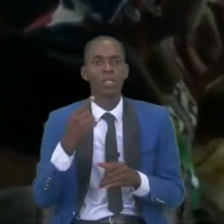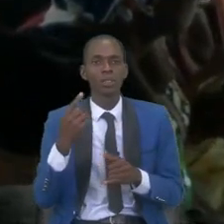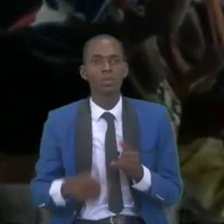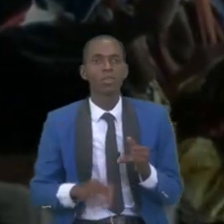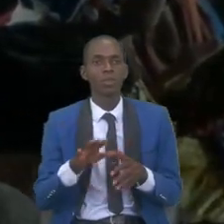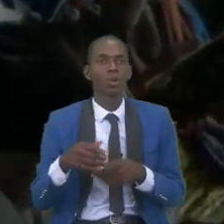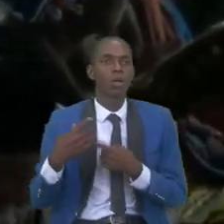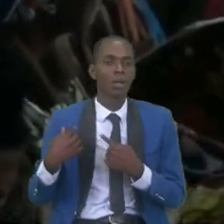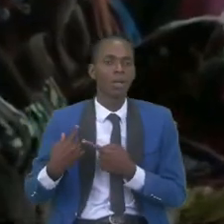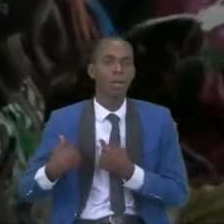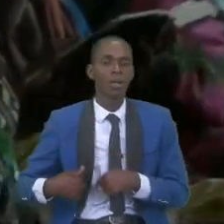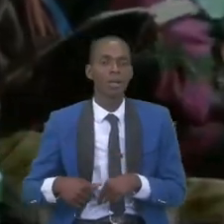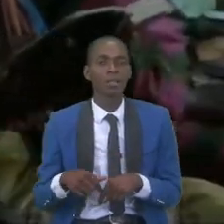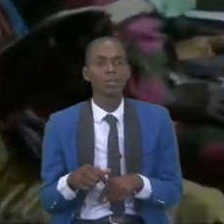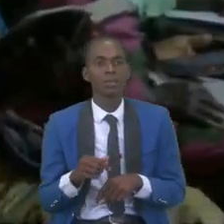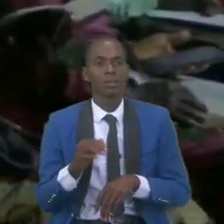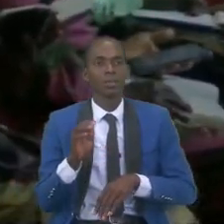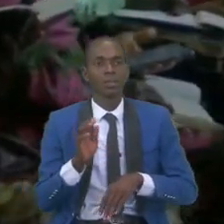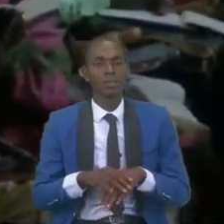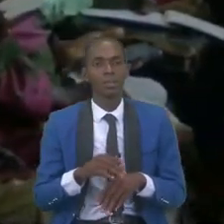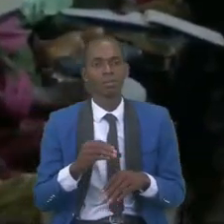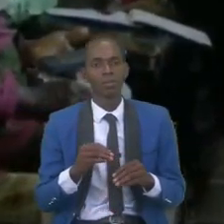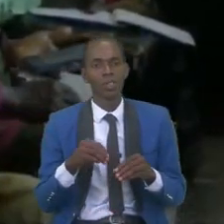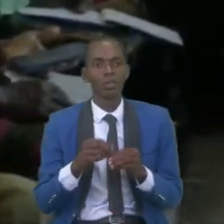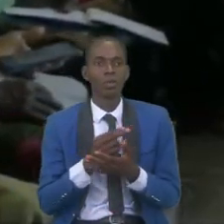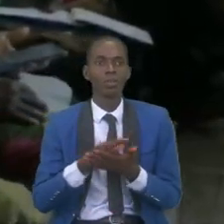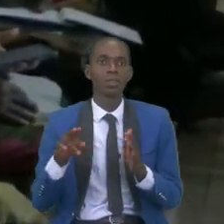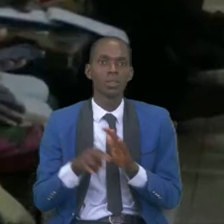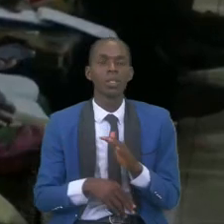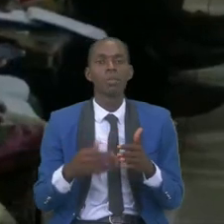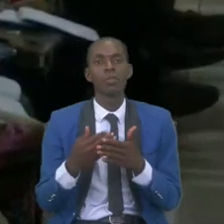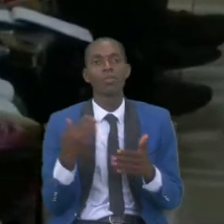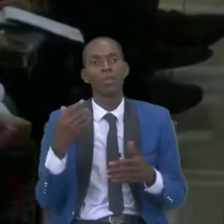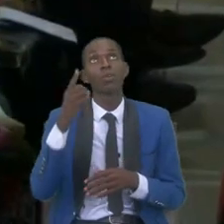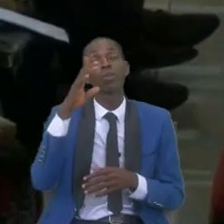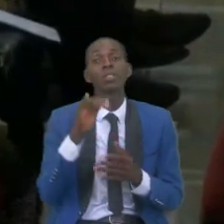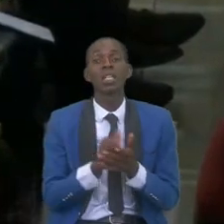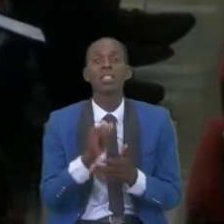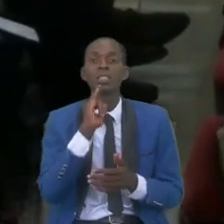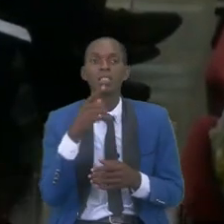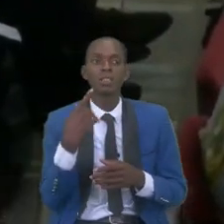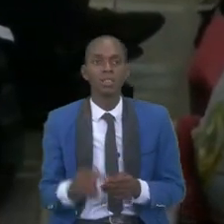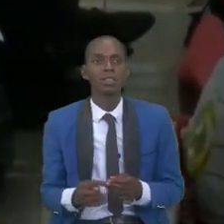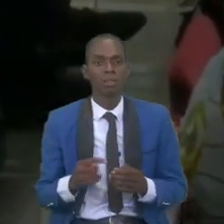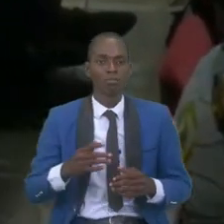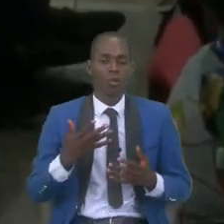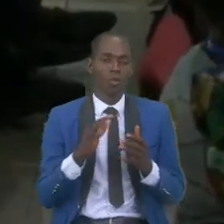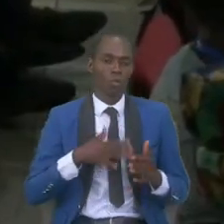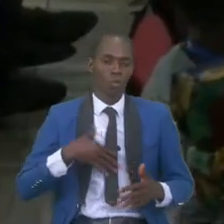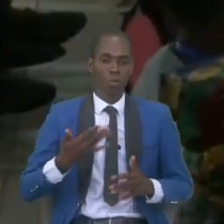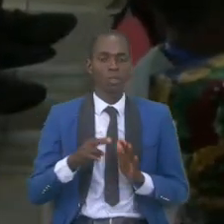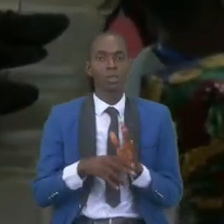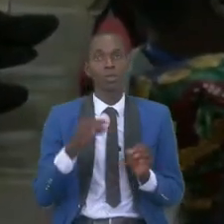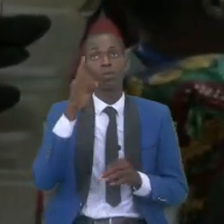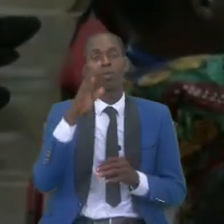hearts unblameable in holiness before God. That's the intention of God. That's the plan of God. That's